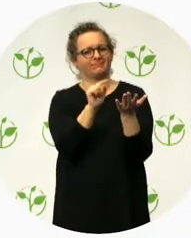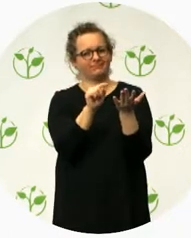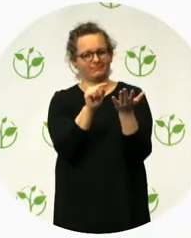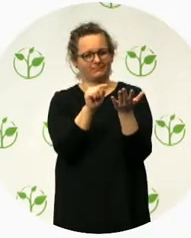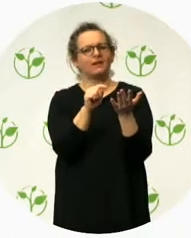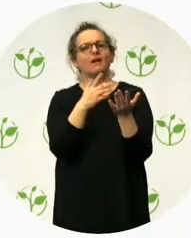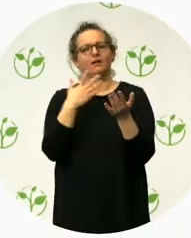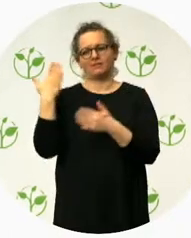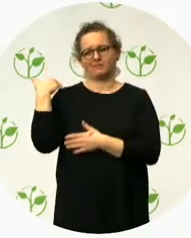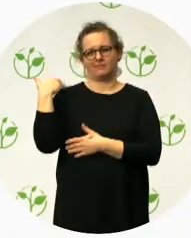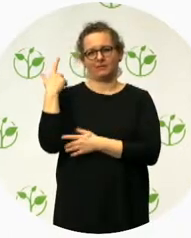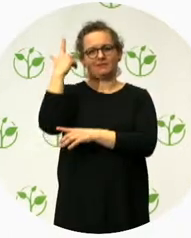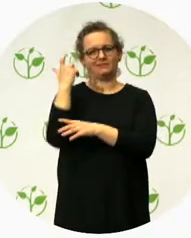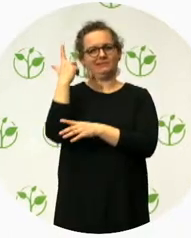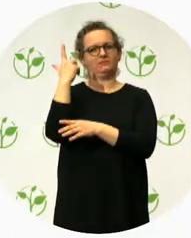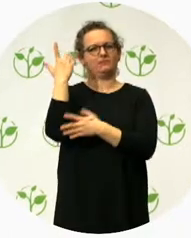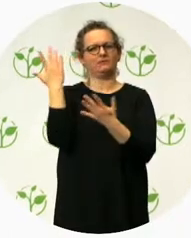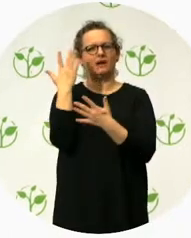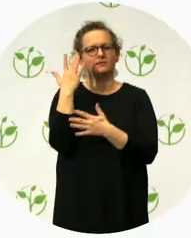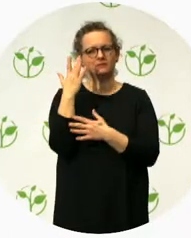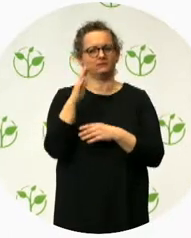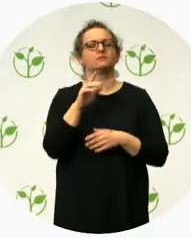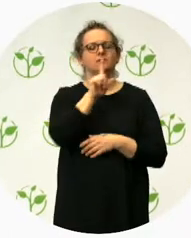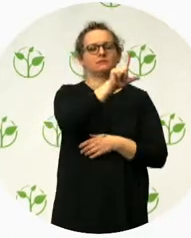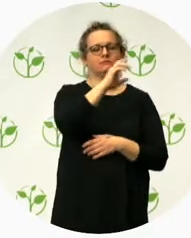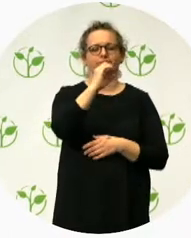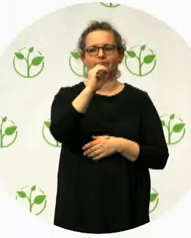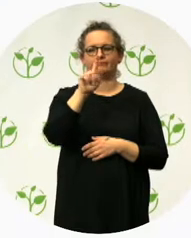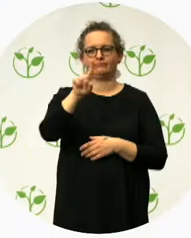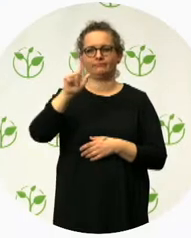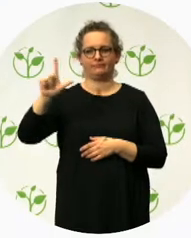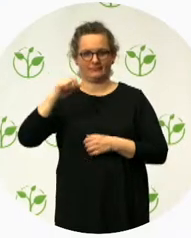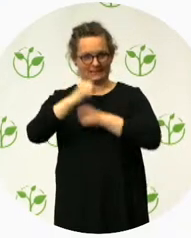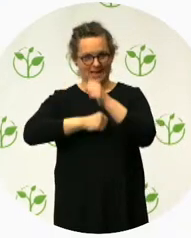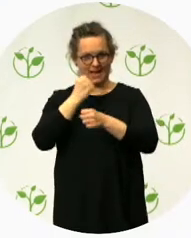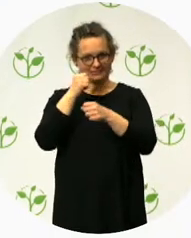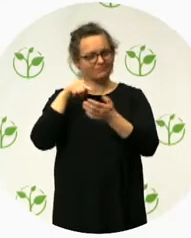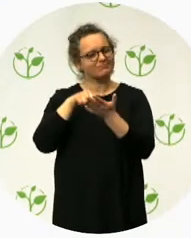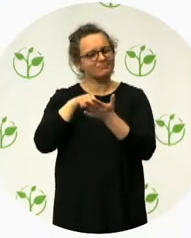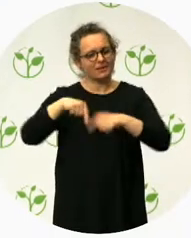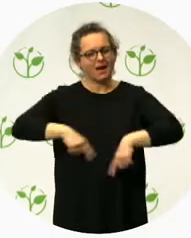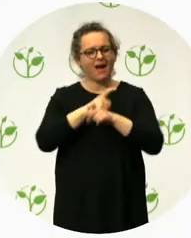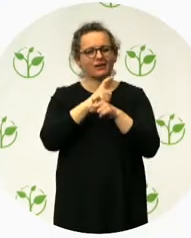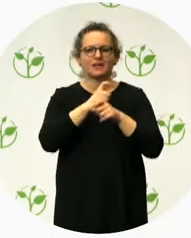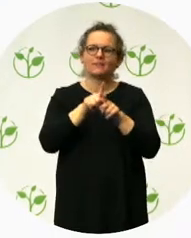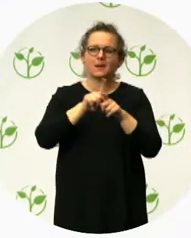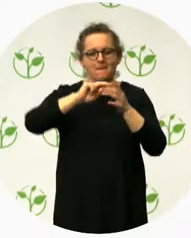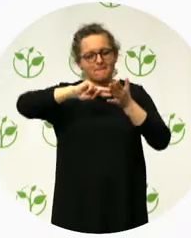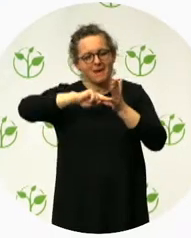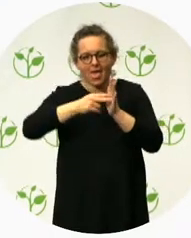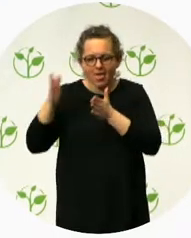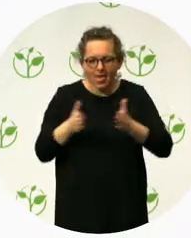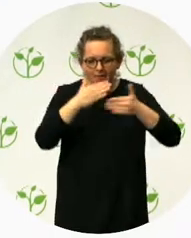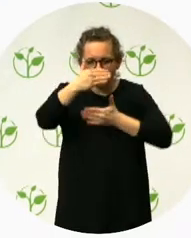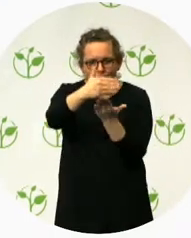national action plan on disability for the period until 2020. The plan covers all areas